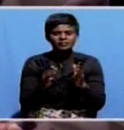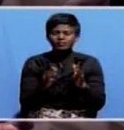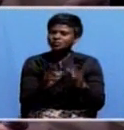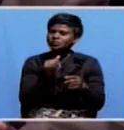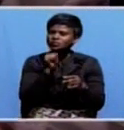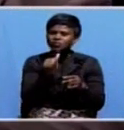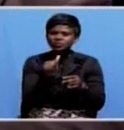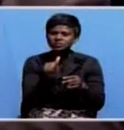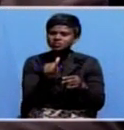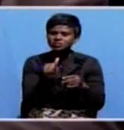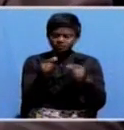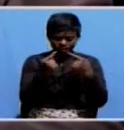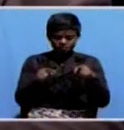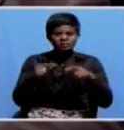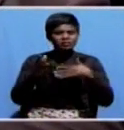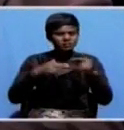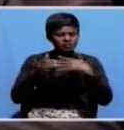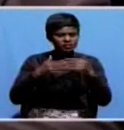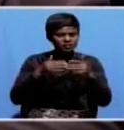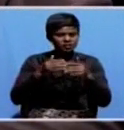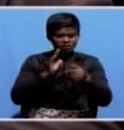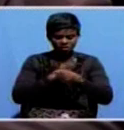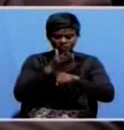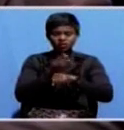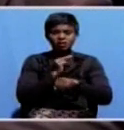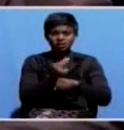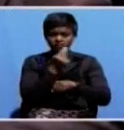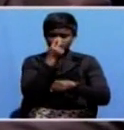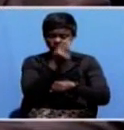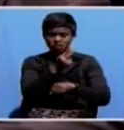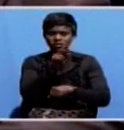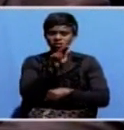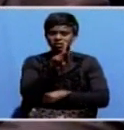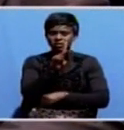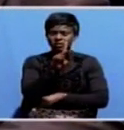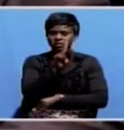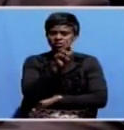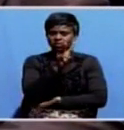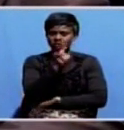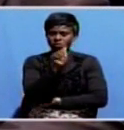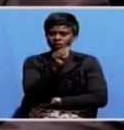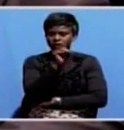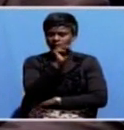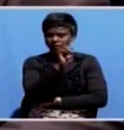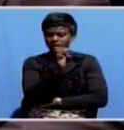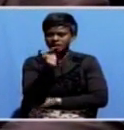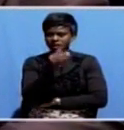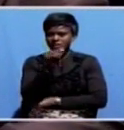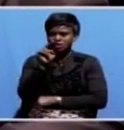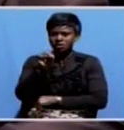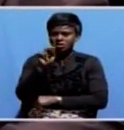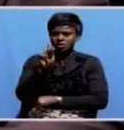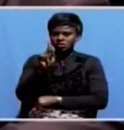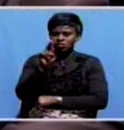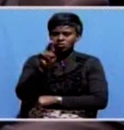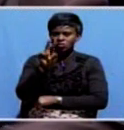unrealistic. Until we saw Kwame Nkrumah become president of Ghana. That's when we began to